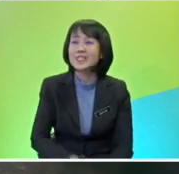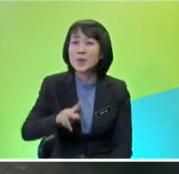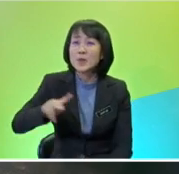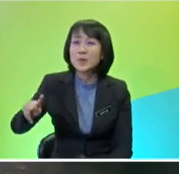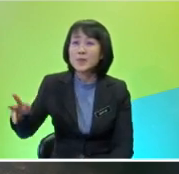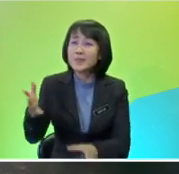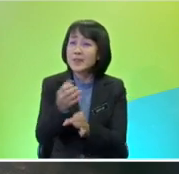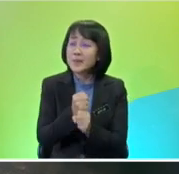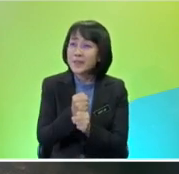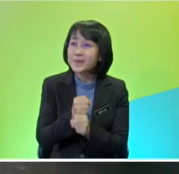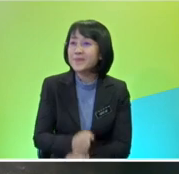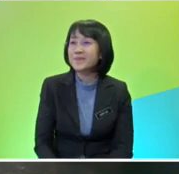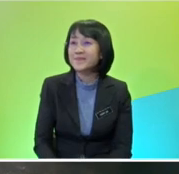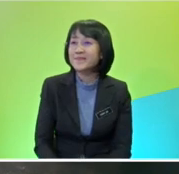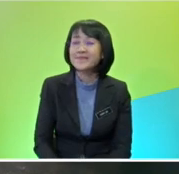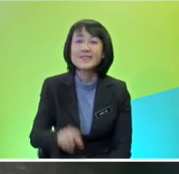impressive, Chris. So, I guess